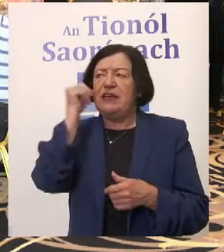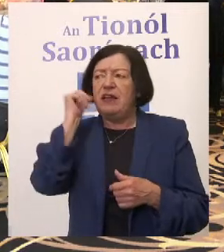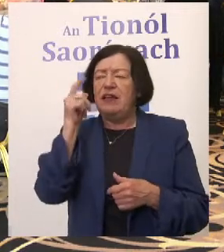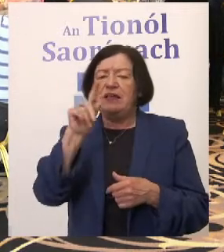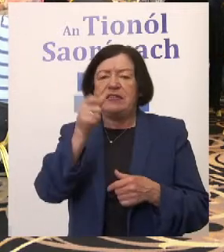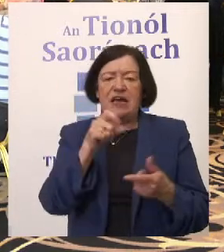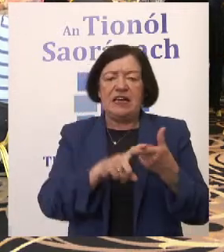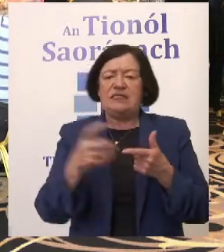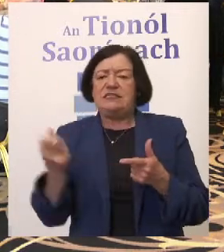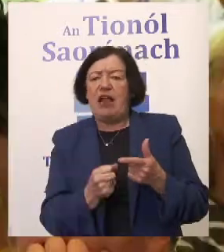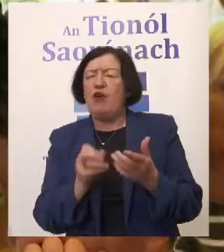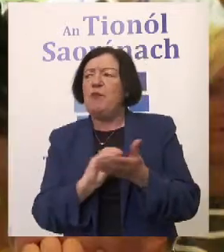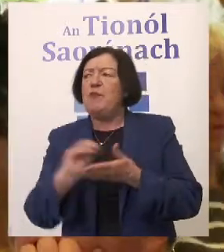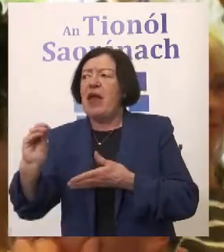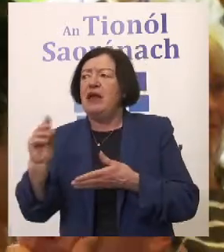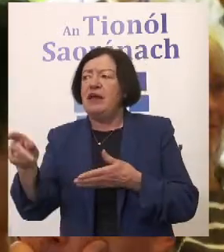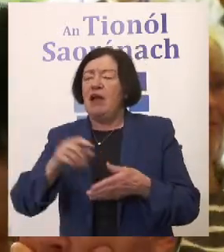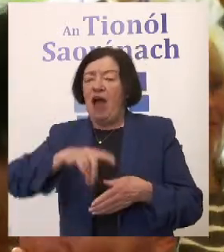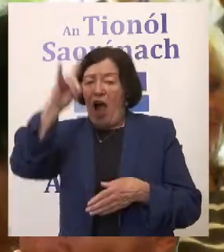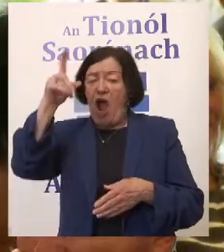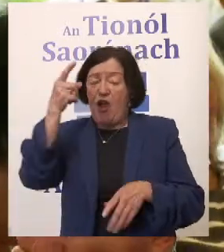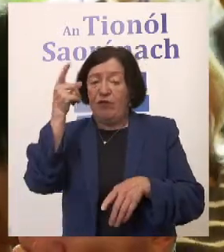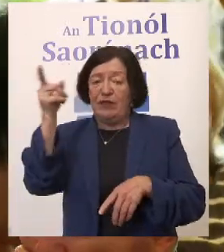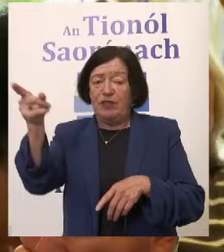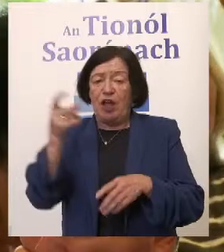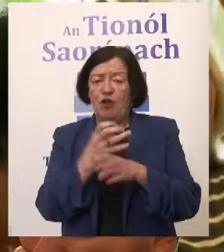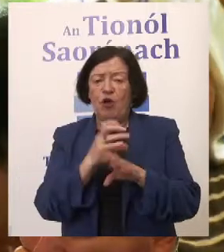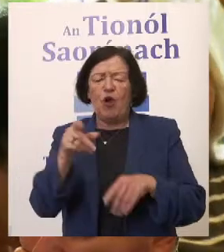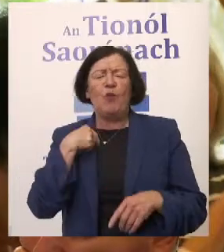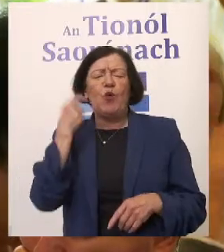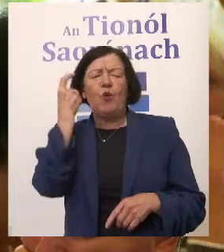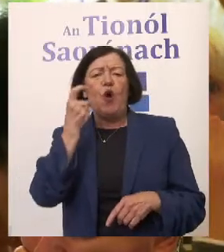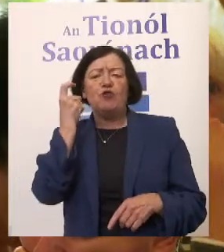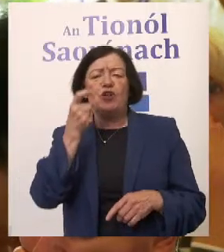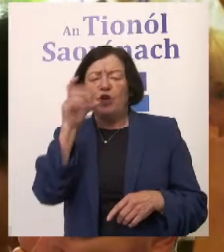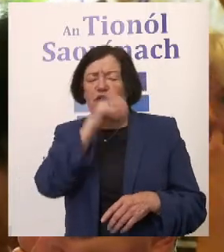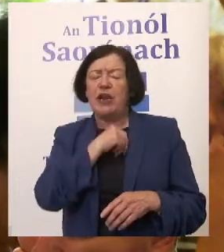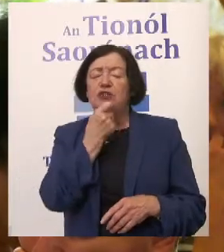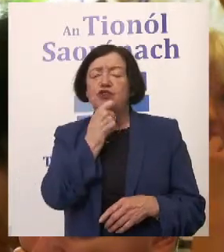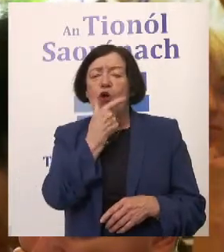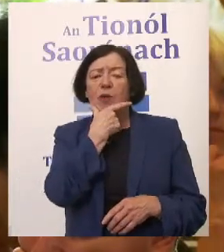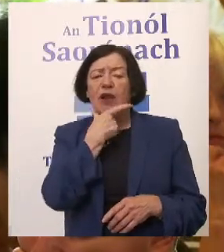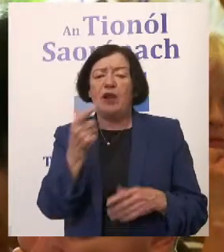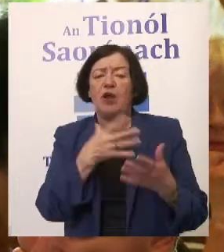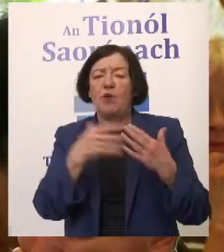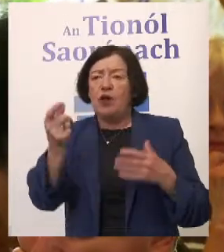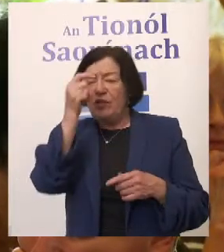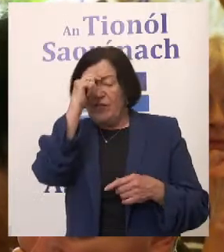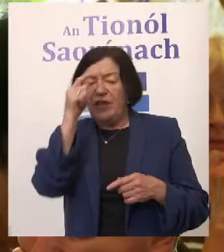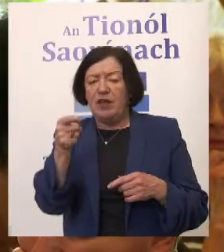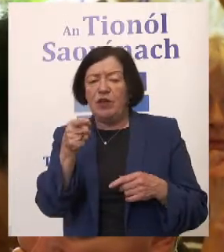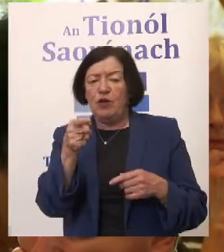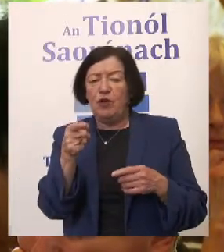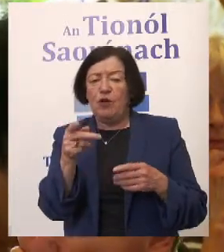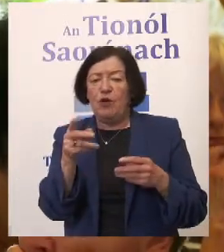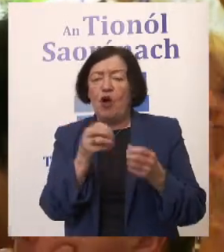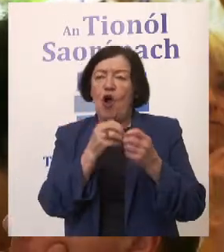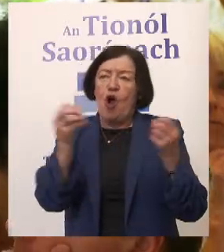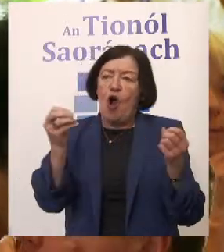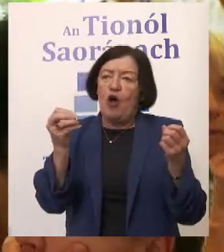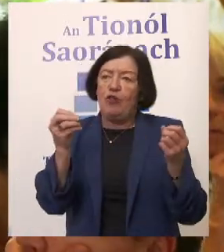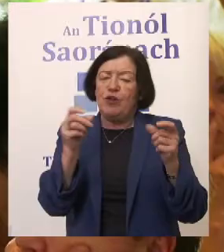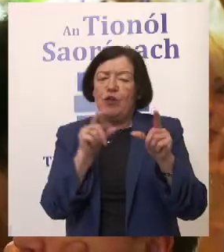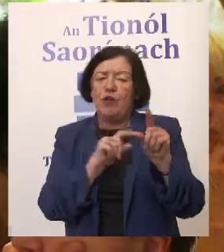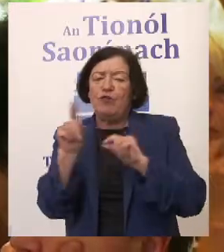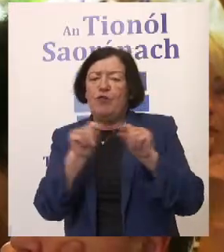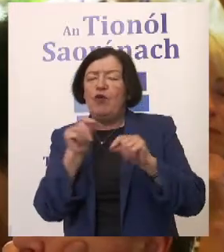salaries that they pay are obviously much higher there. So we were wondering, when you're looking at Dublin, what would you suggest is a workable alternative to